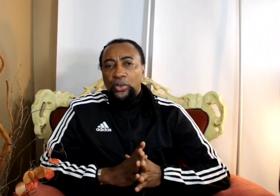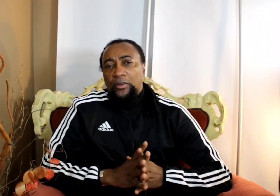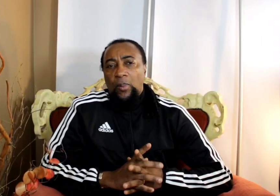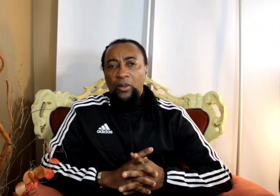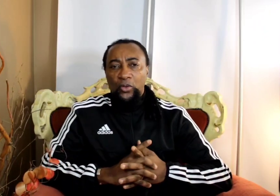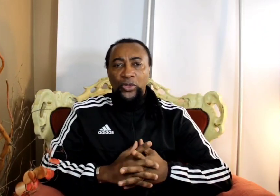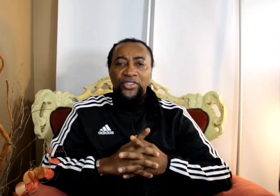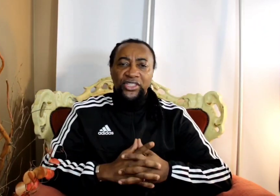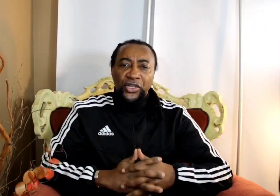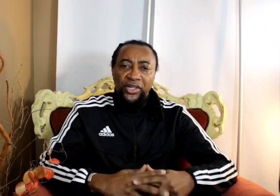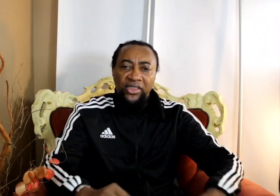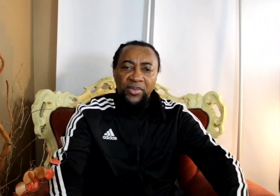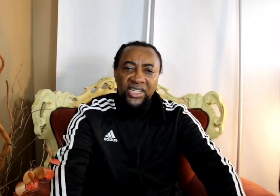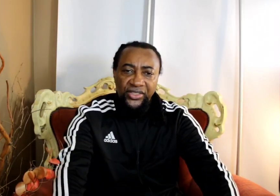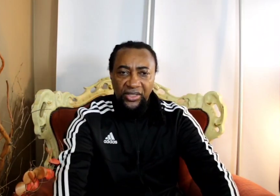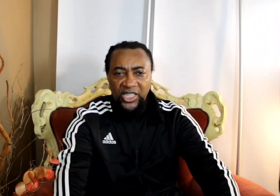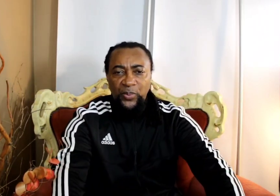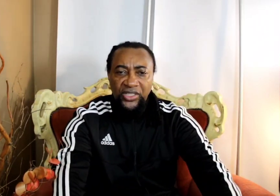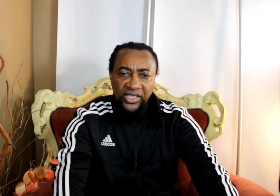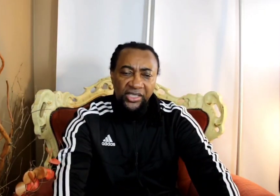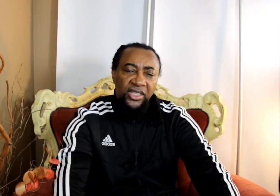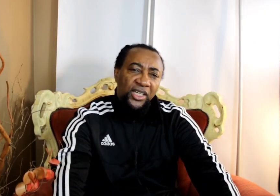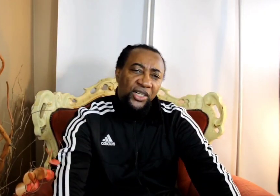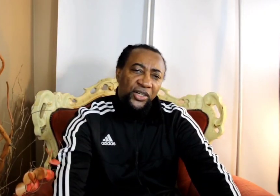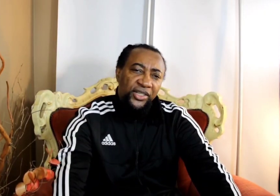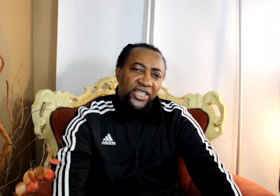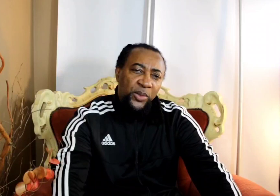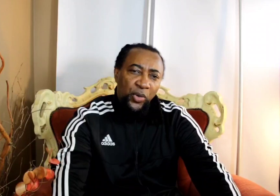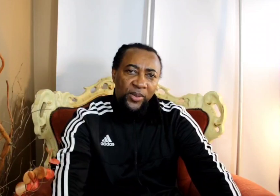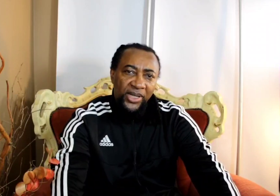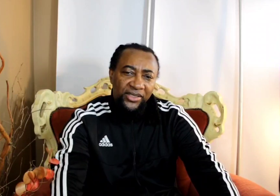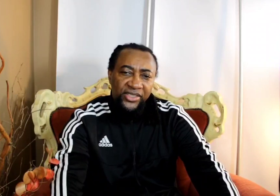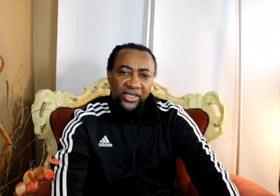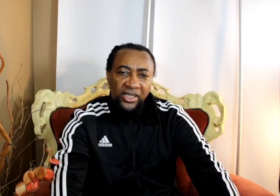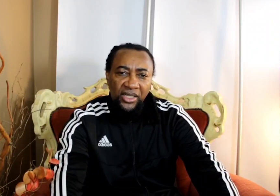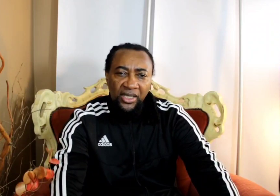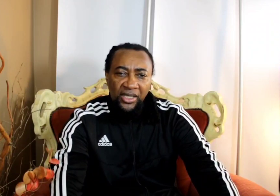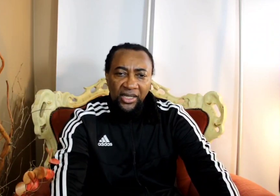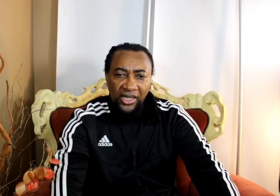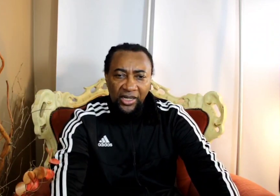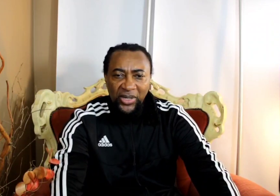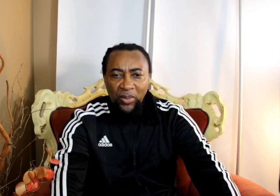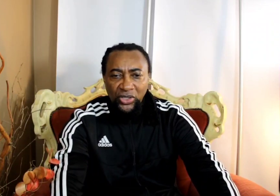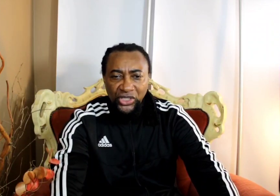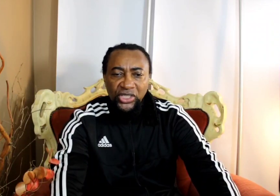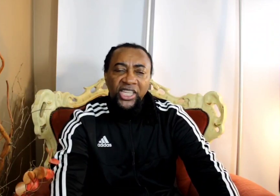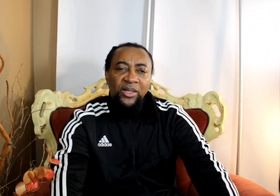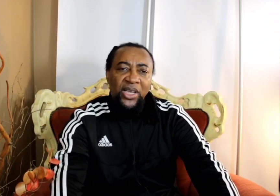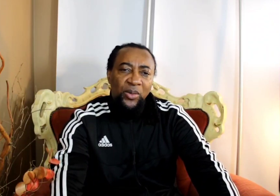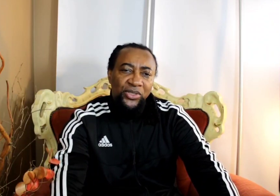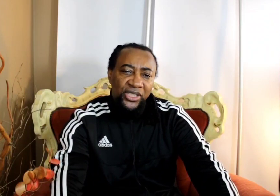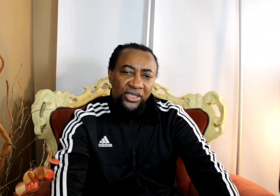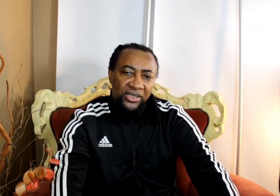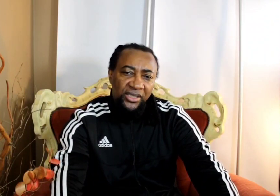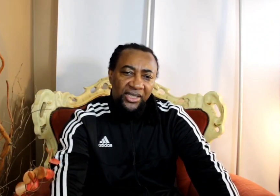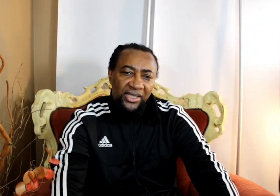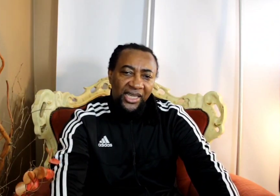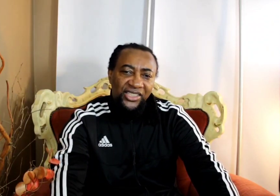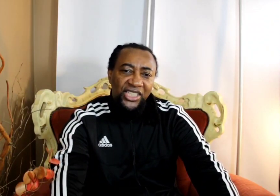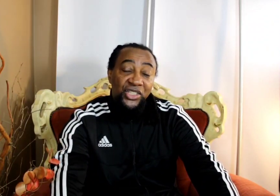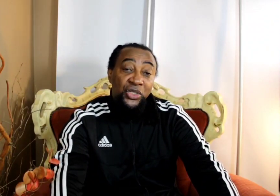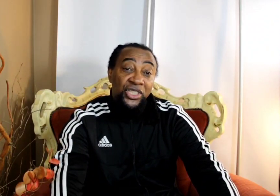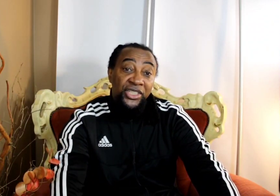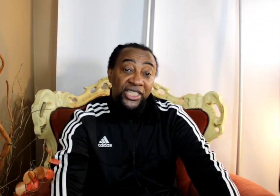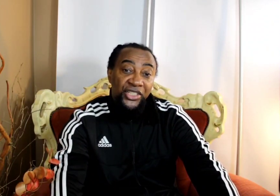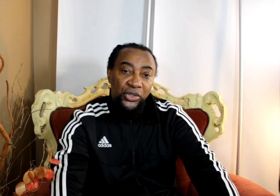So, we've just heard the minister expressing her disappointments by the position taken by the opposition,